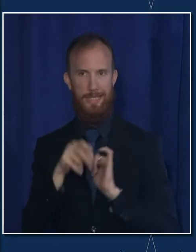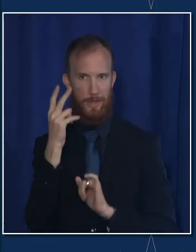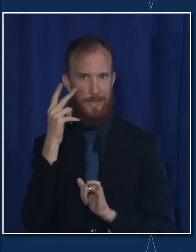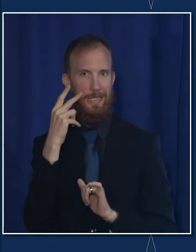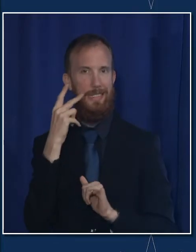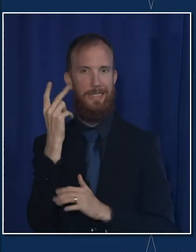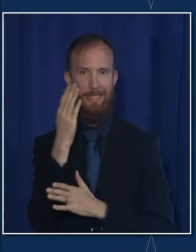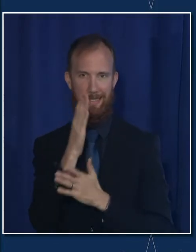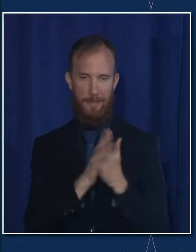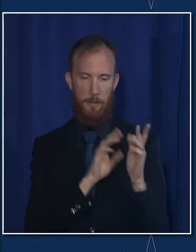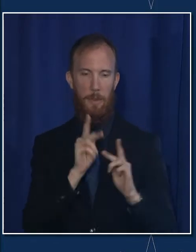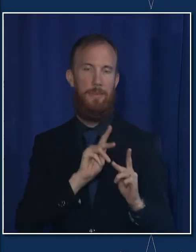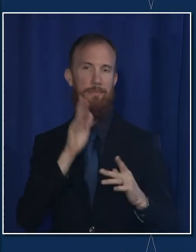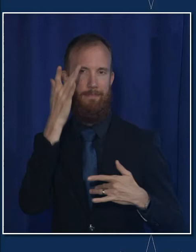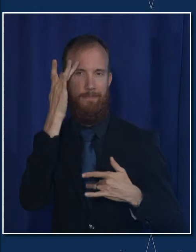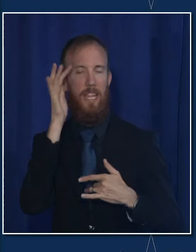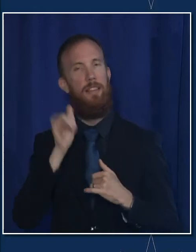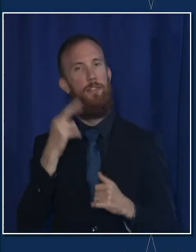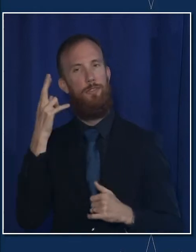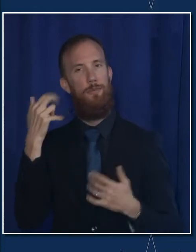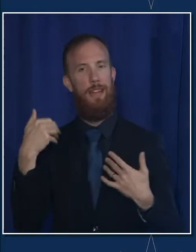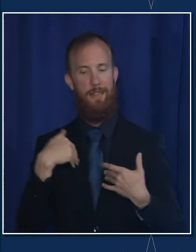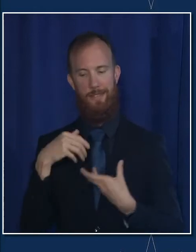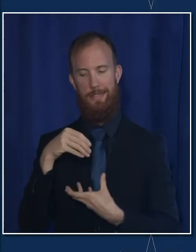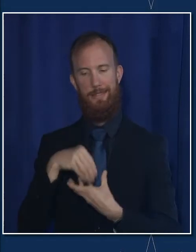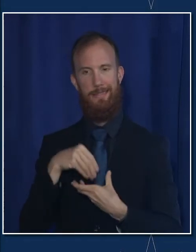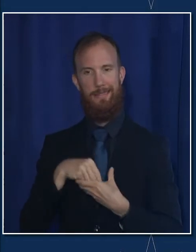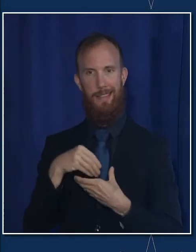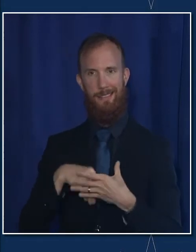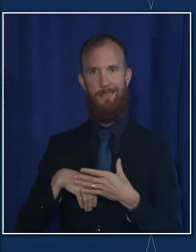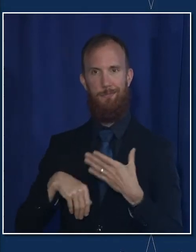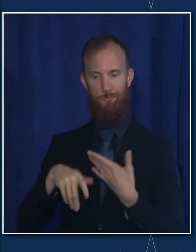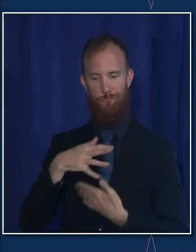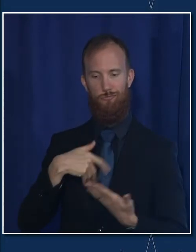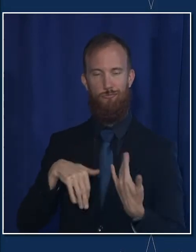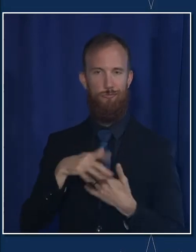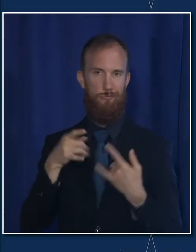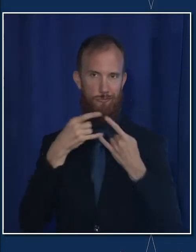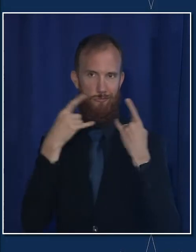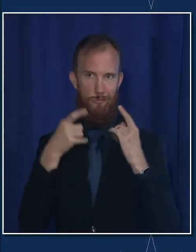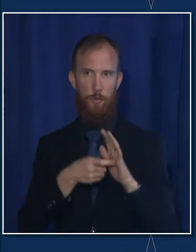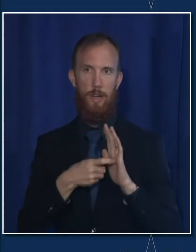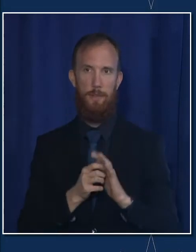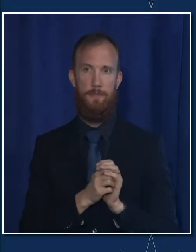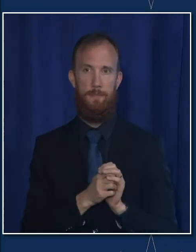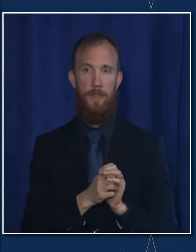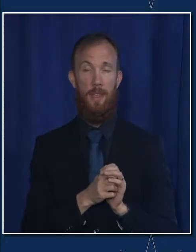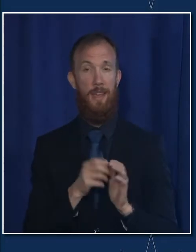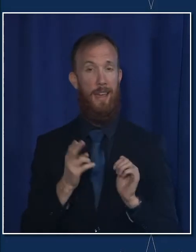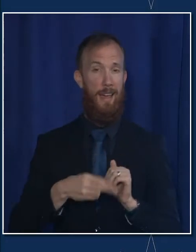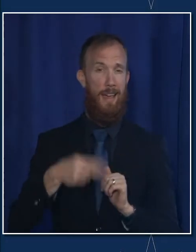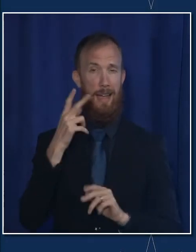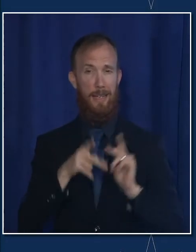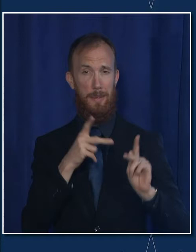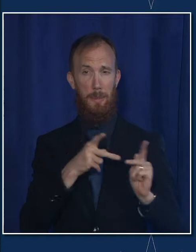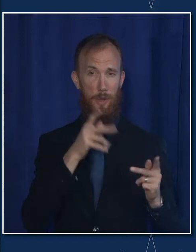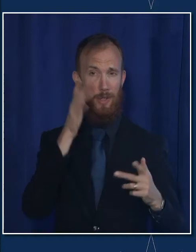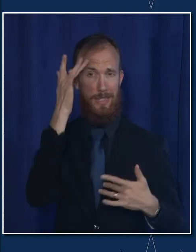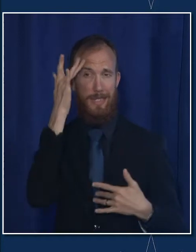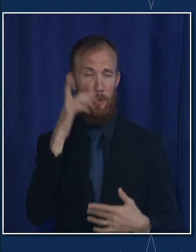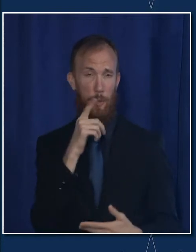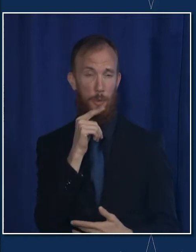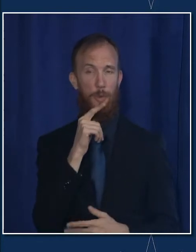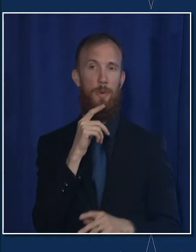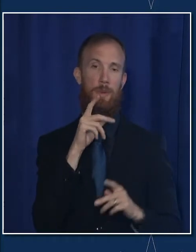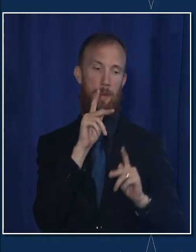is in place. I do want to let you know that the highest COVID case rate is very much still among unvaccinated